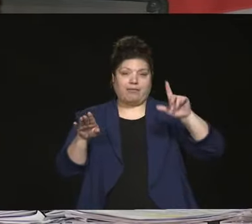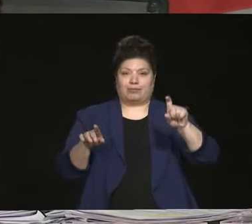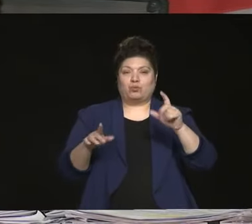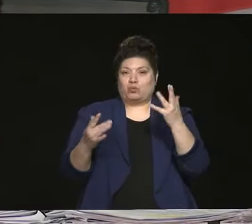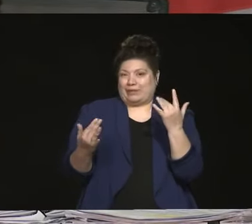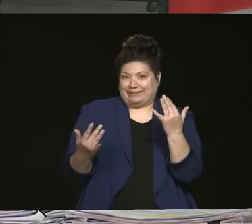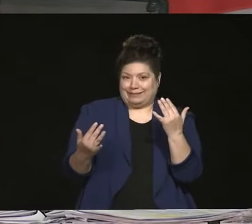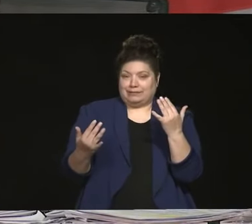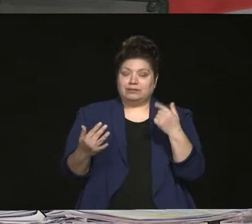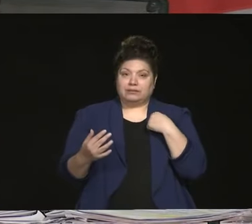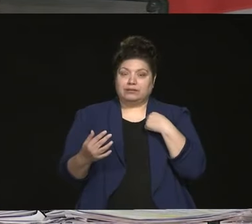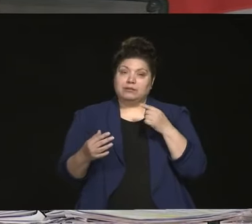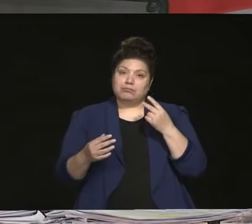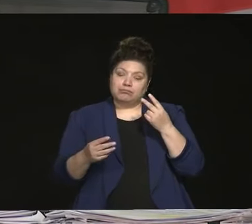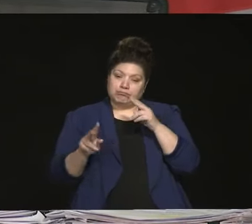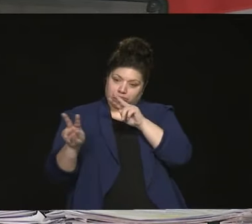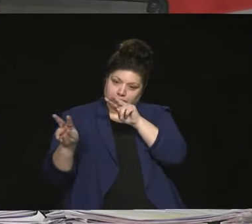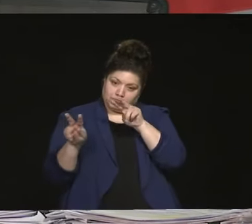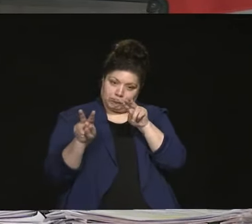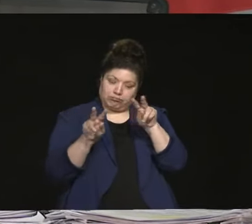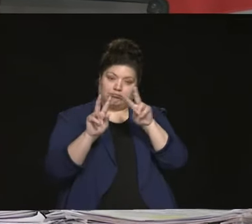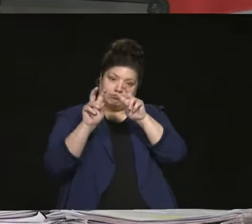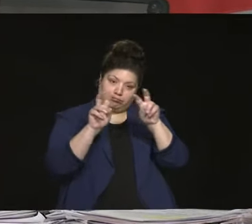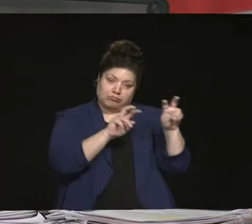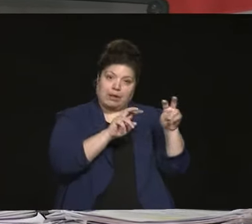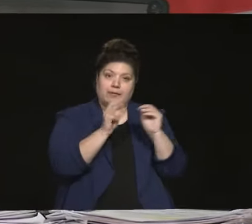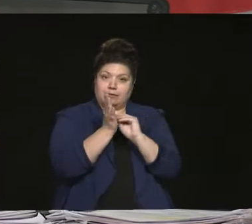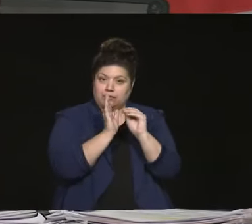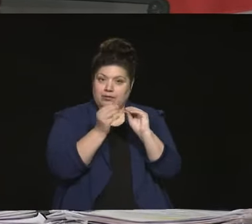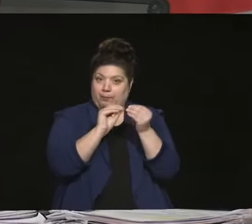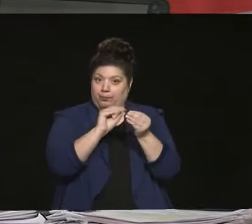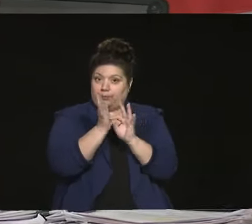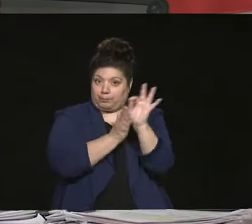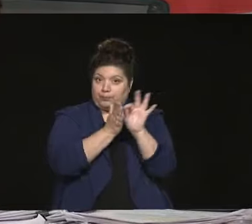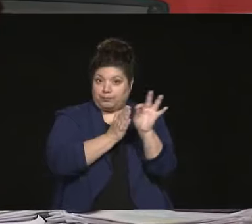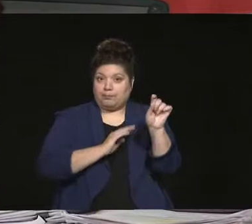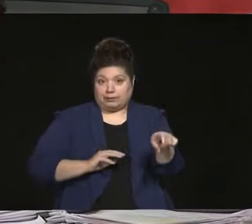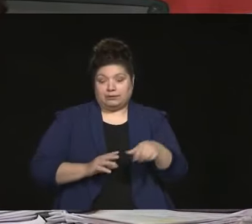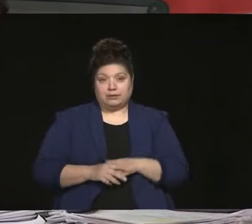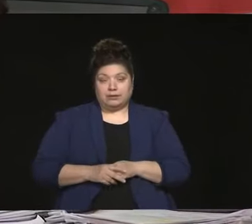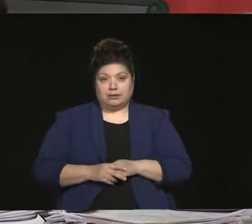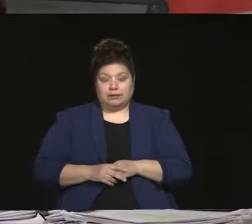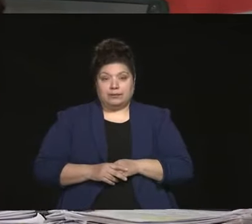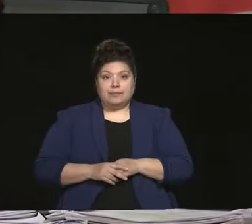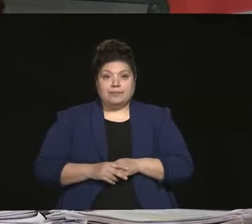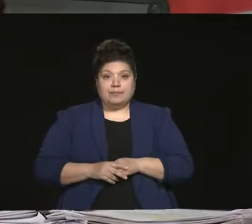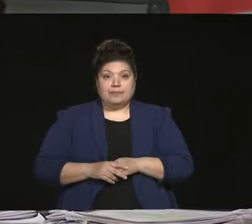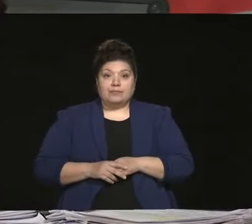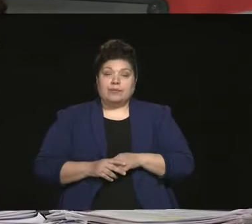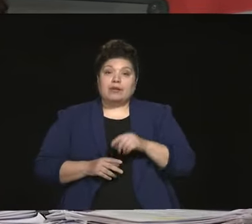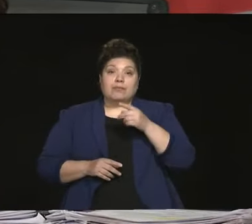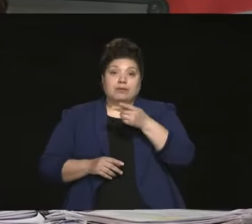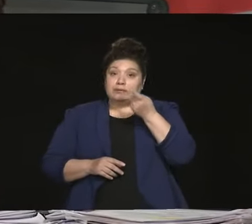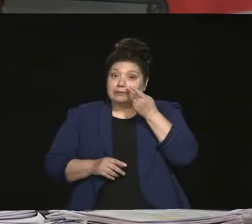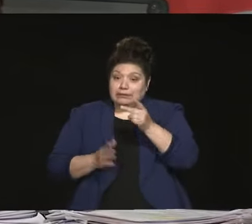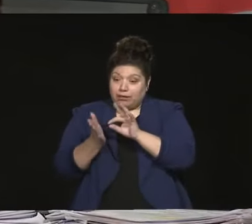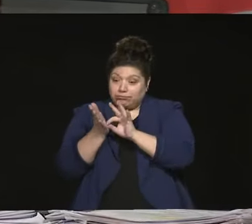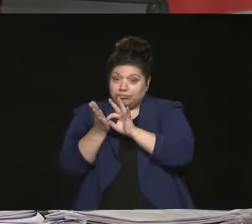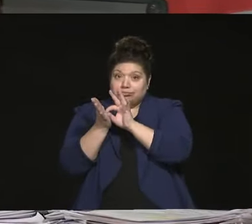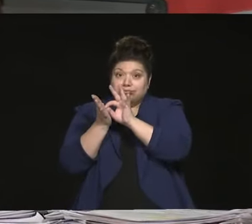look for very carefully. And then the sort of trend towards the downward side of that epidemic curve, we'll be